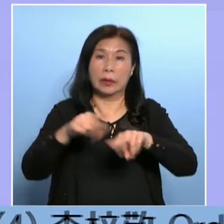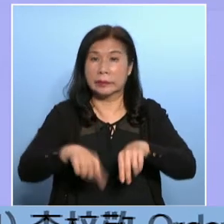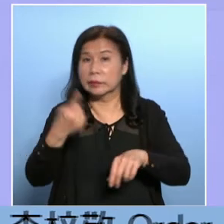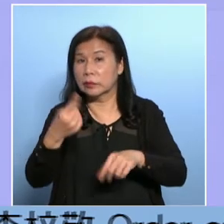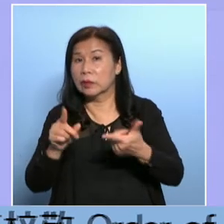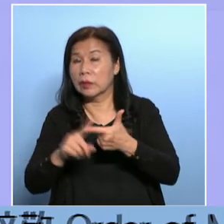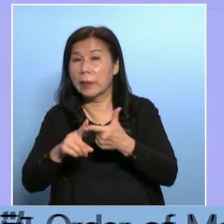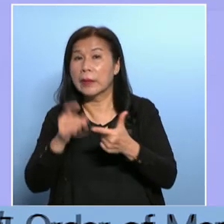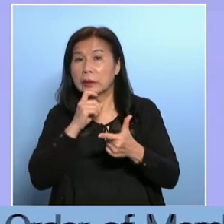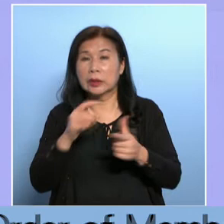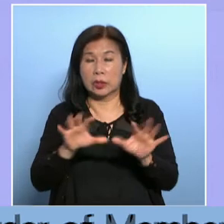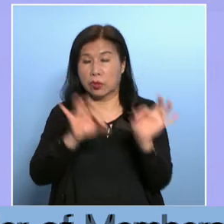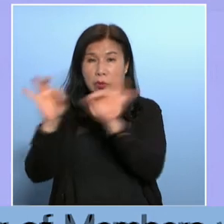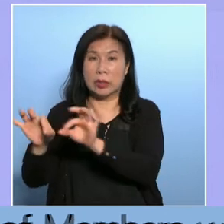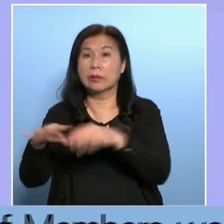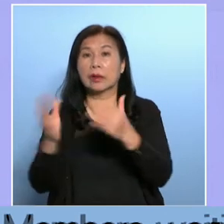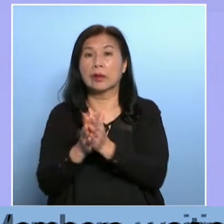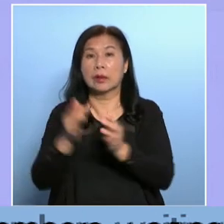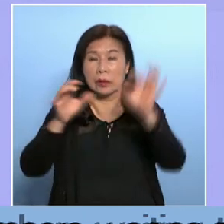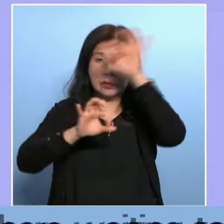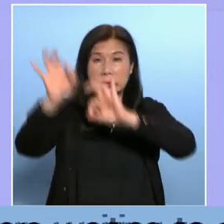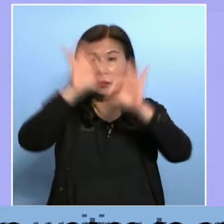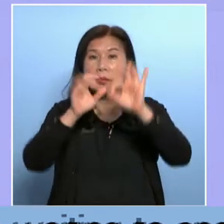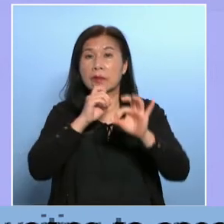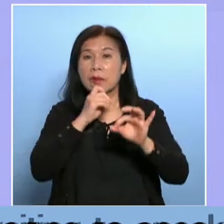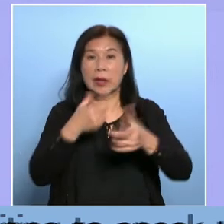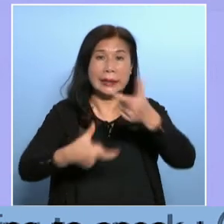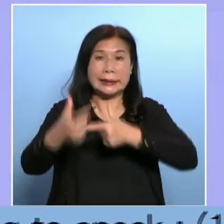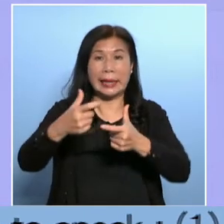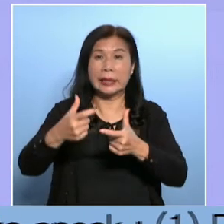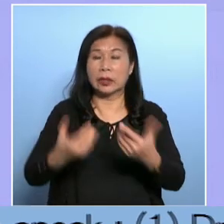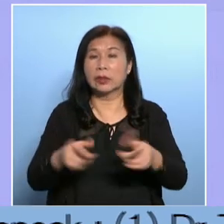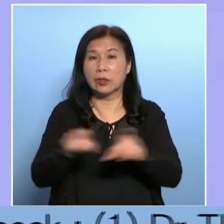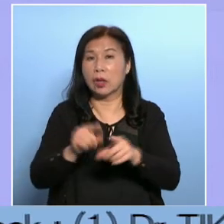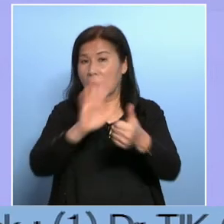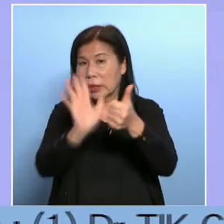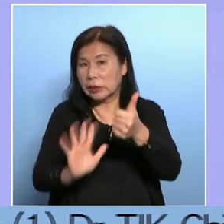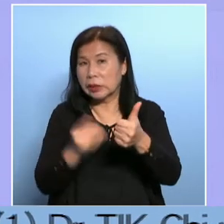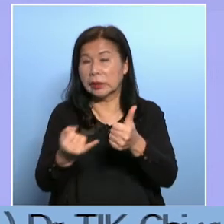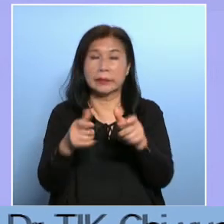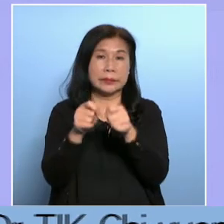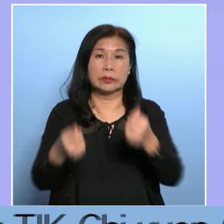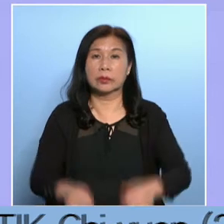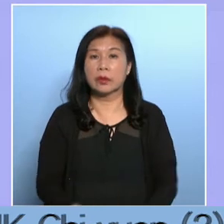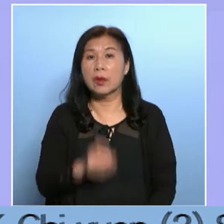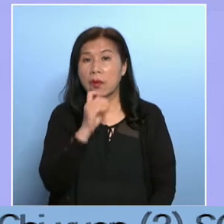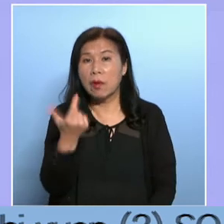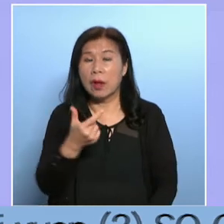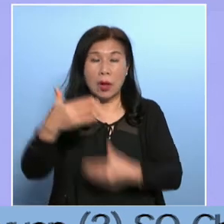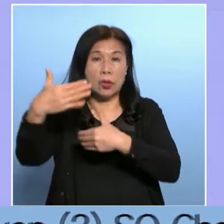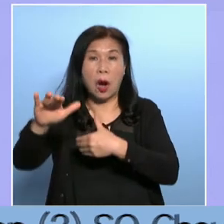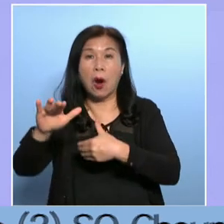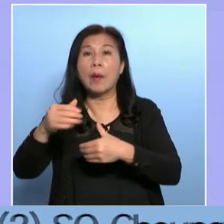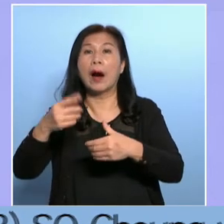While the Dream Cruises liquidated and the Royal Caribbean deployed their boats to Singapore. A lot of the